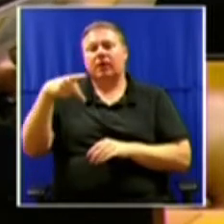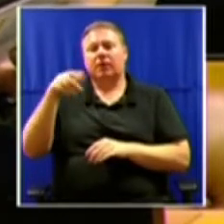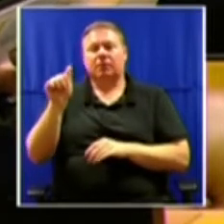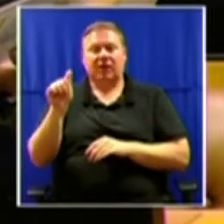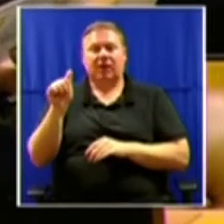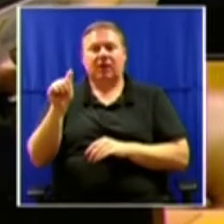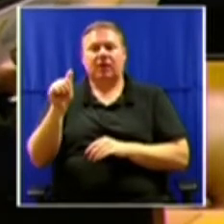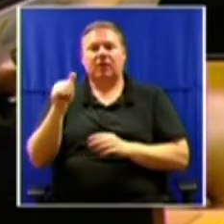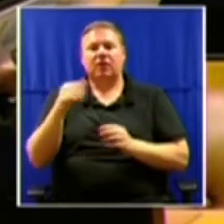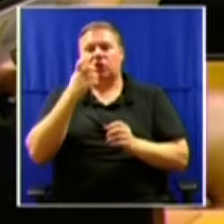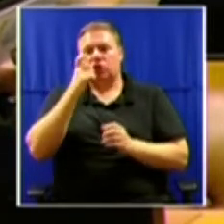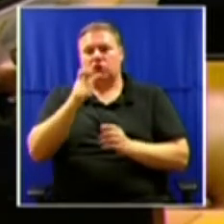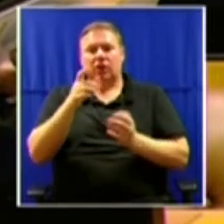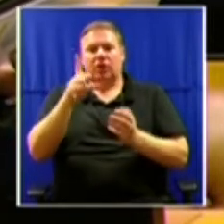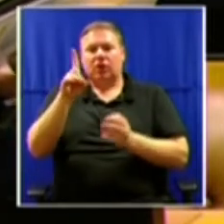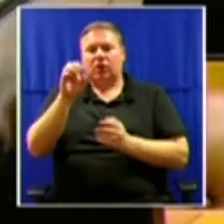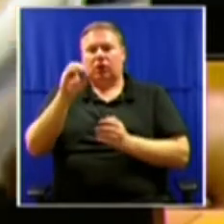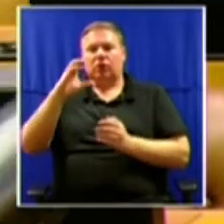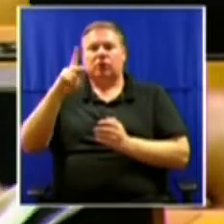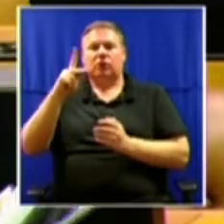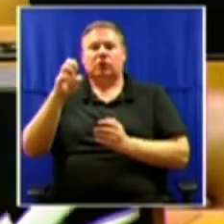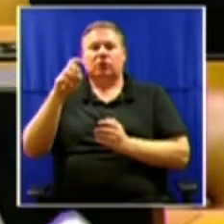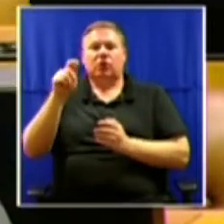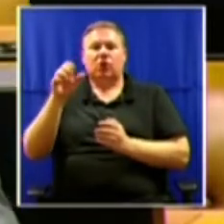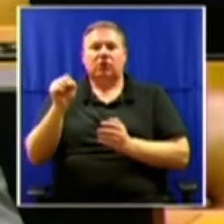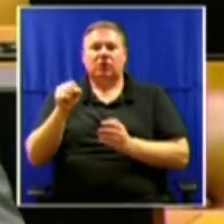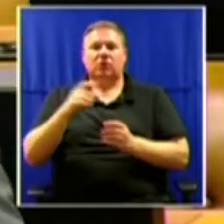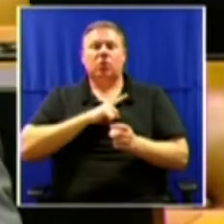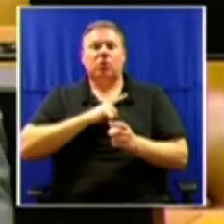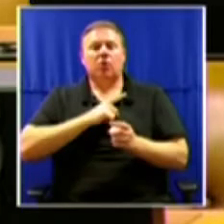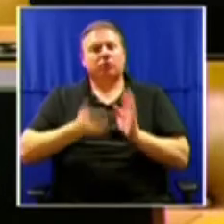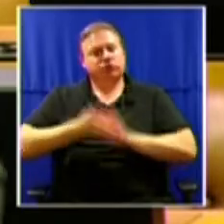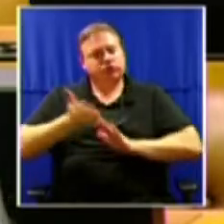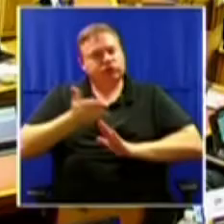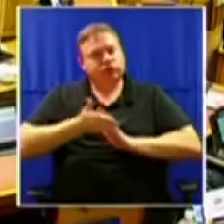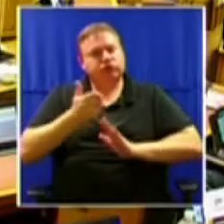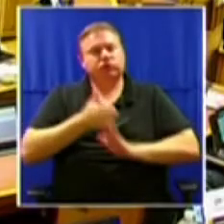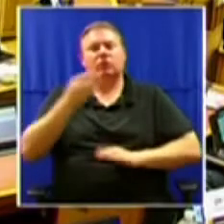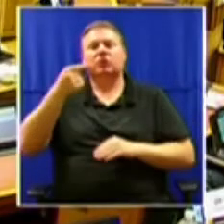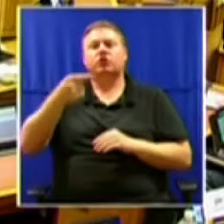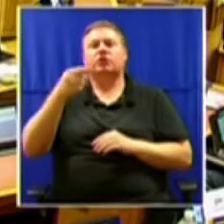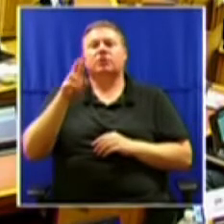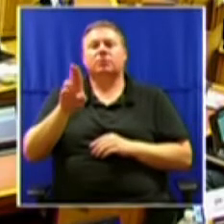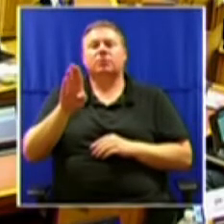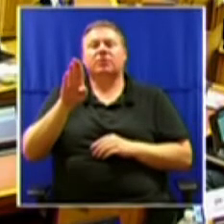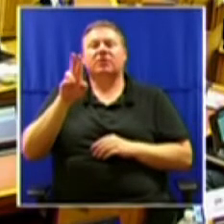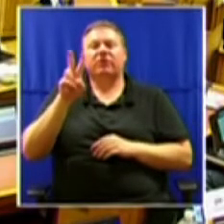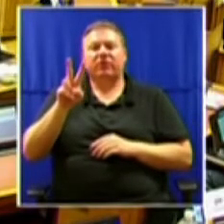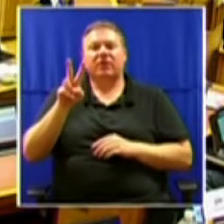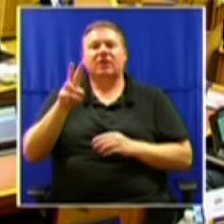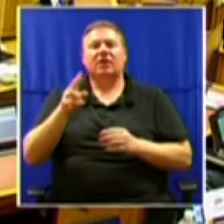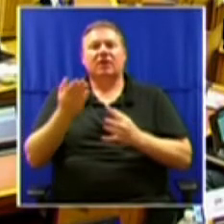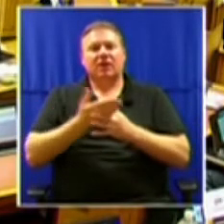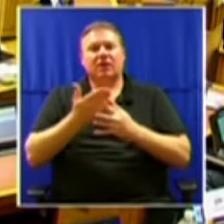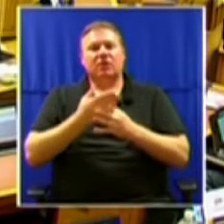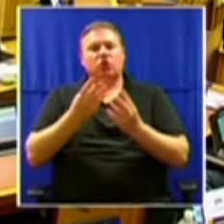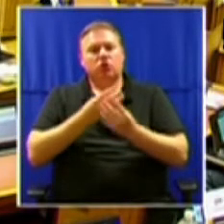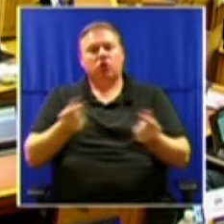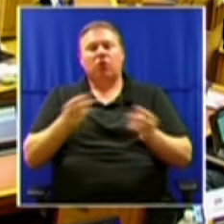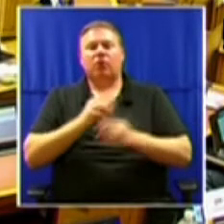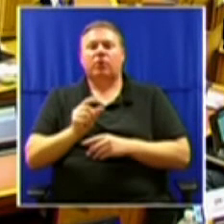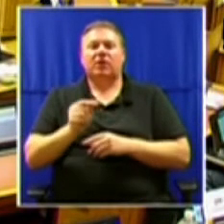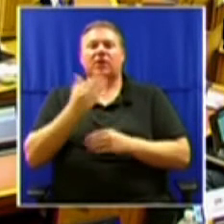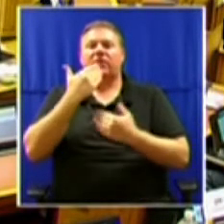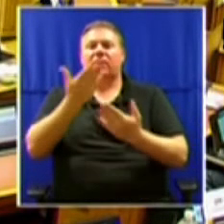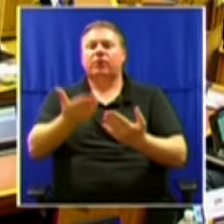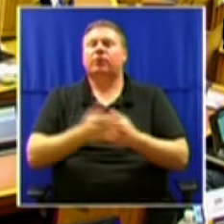up the investigation of GBV cases. Thank you very much, Chairperson. Thank you, thank you.